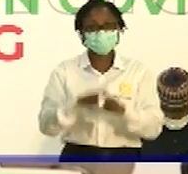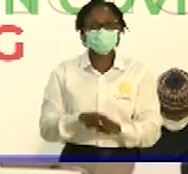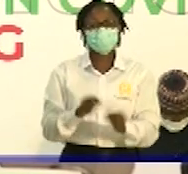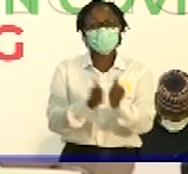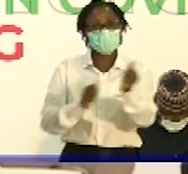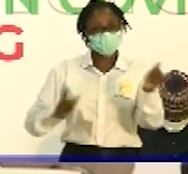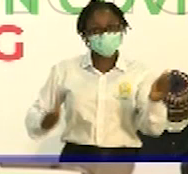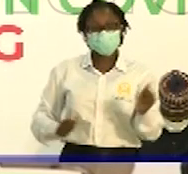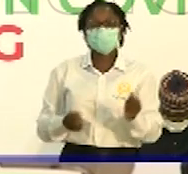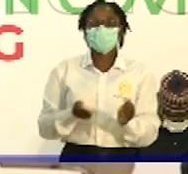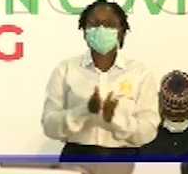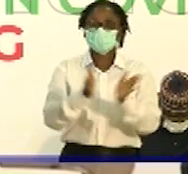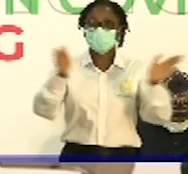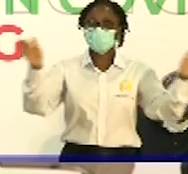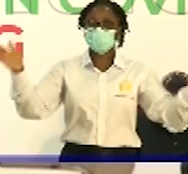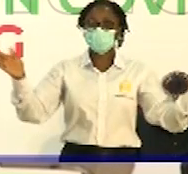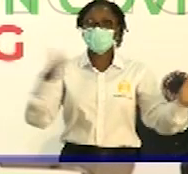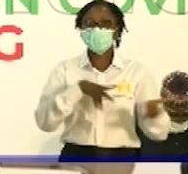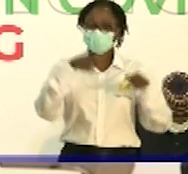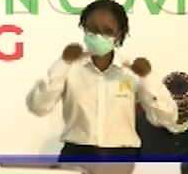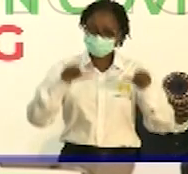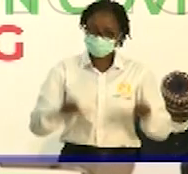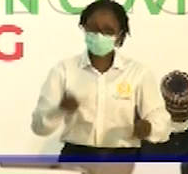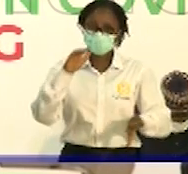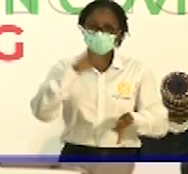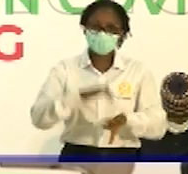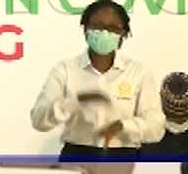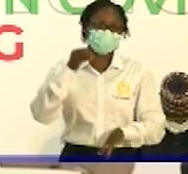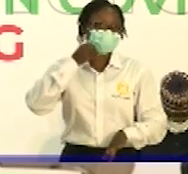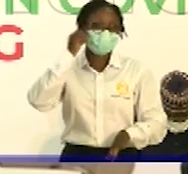the general public and to preferably stay at home.